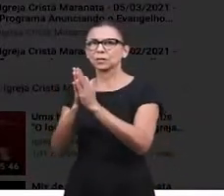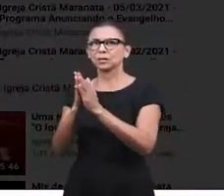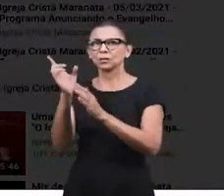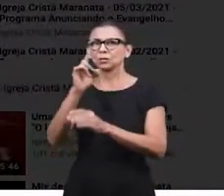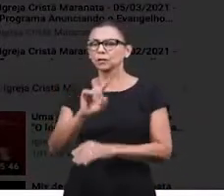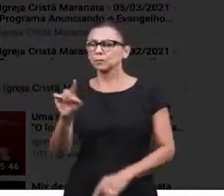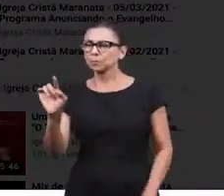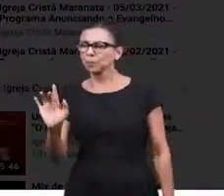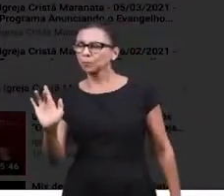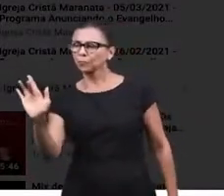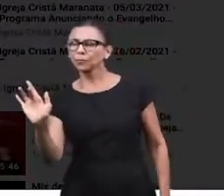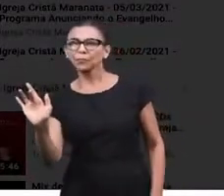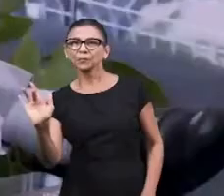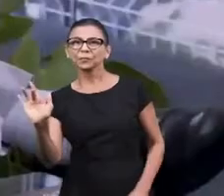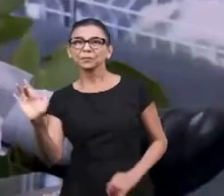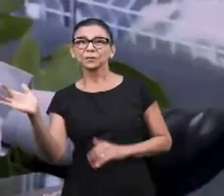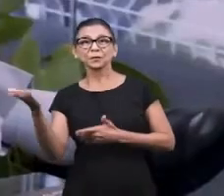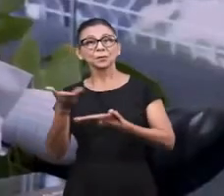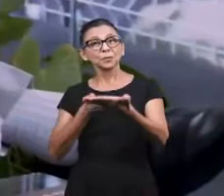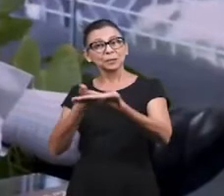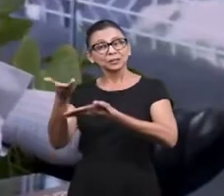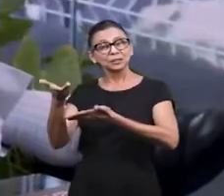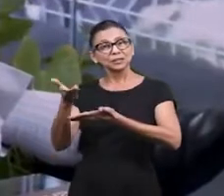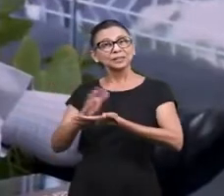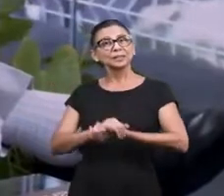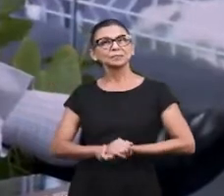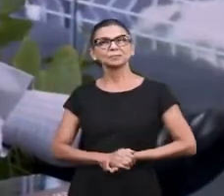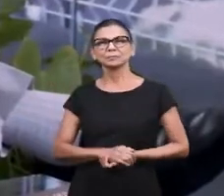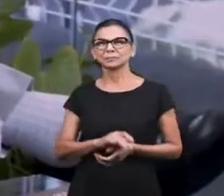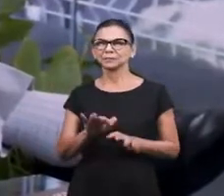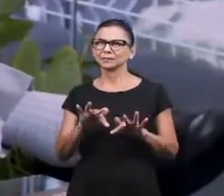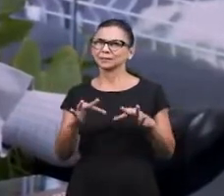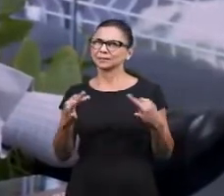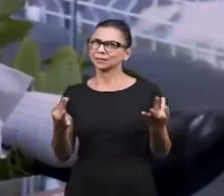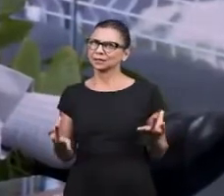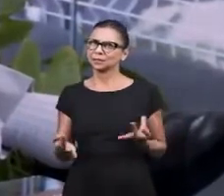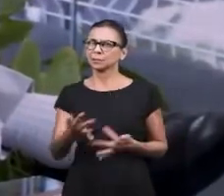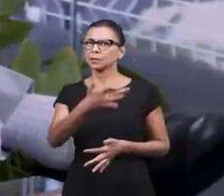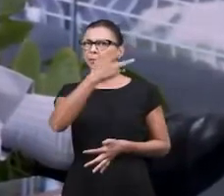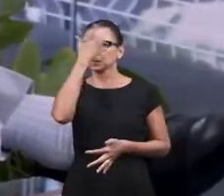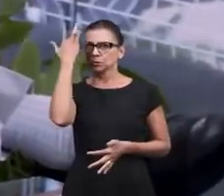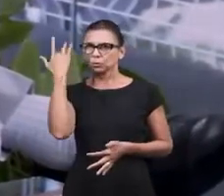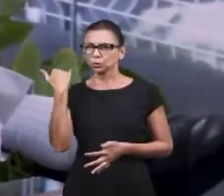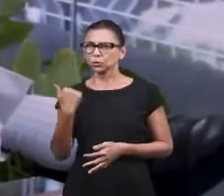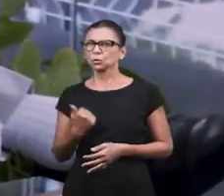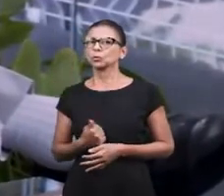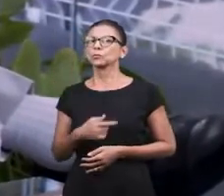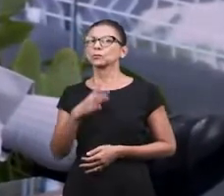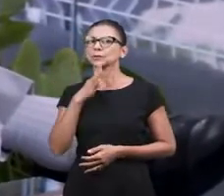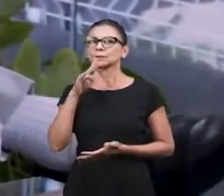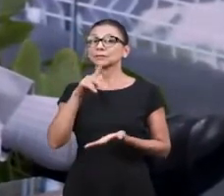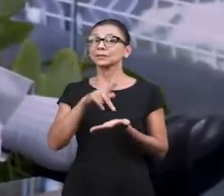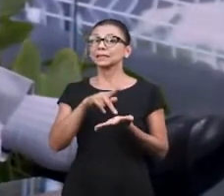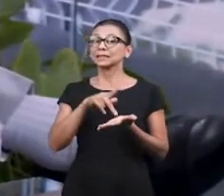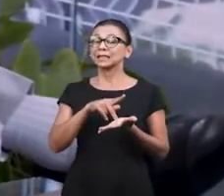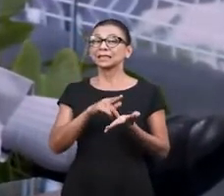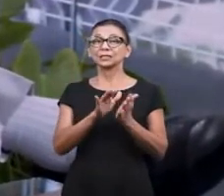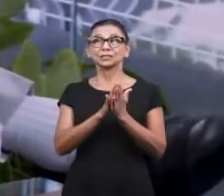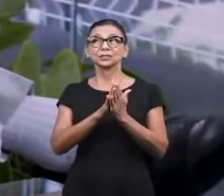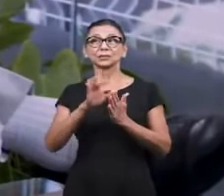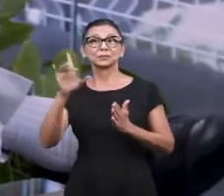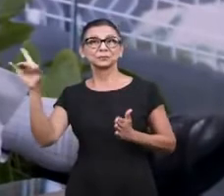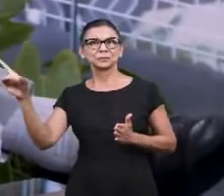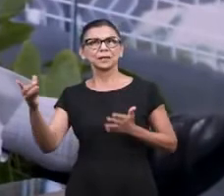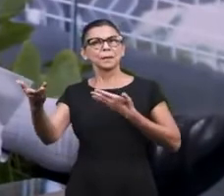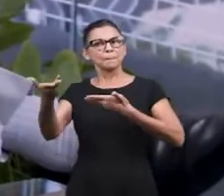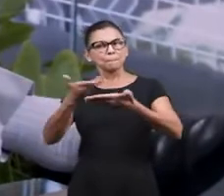video and choose by which social media we share these by. And this is so they can know the truth of the Word of